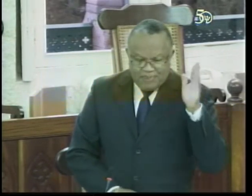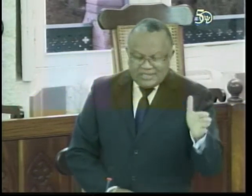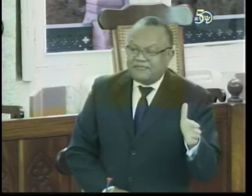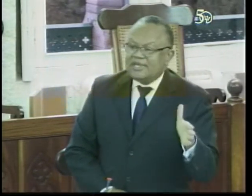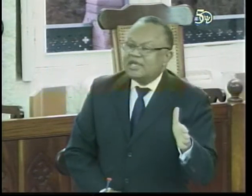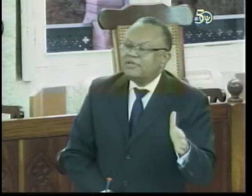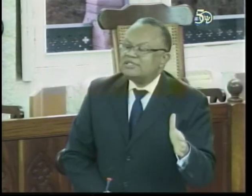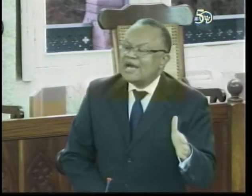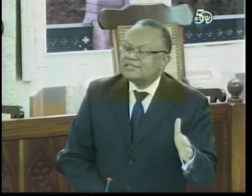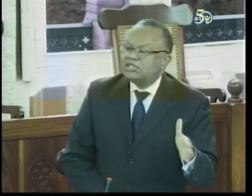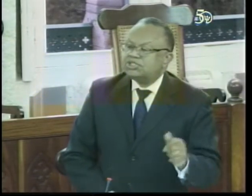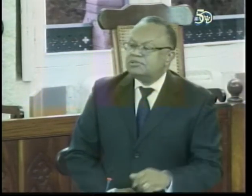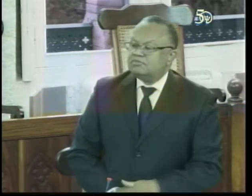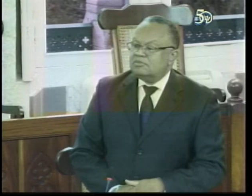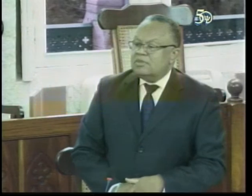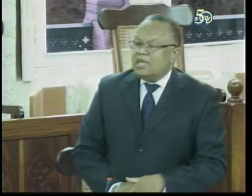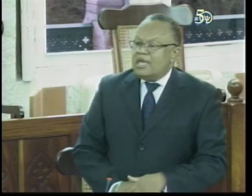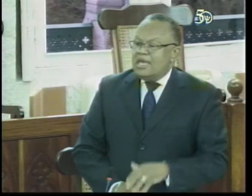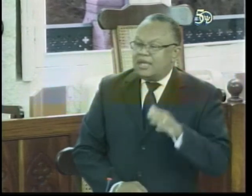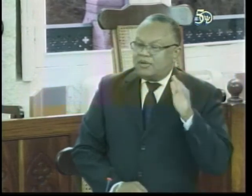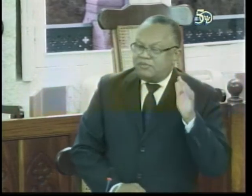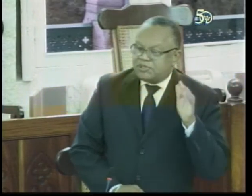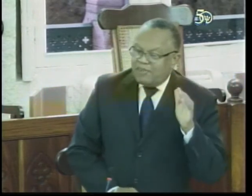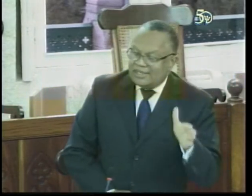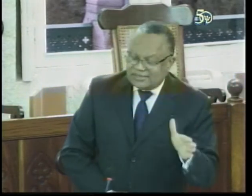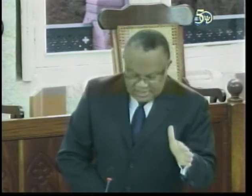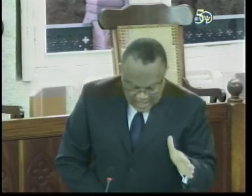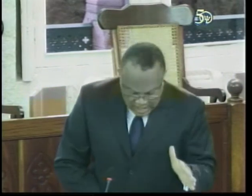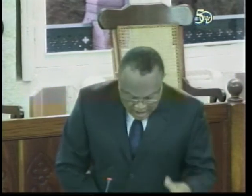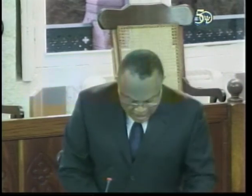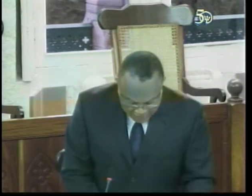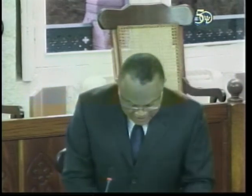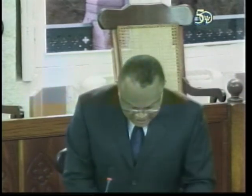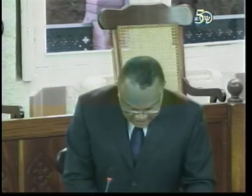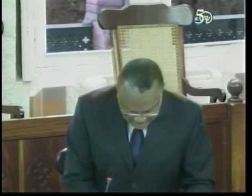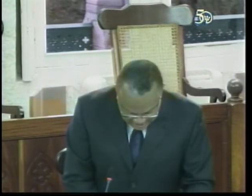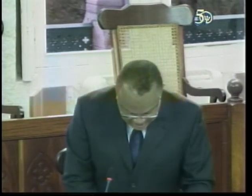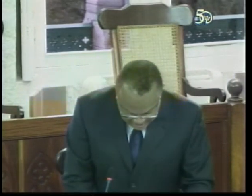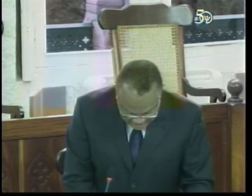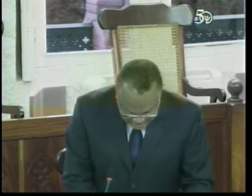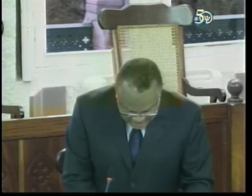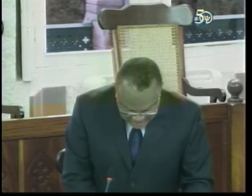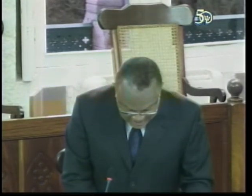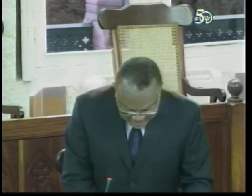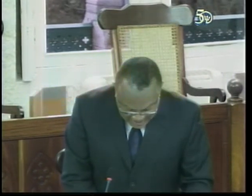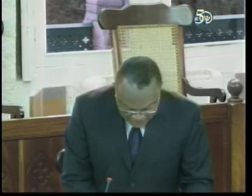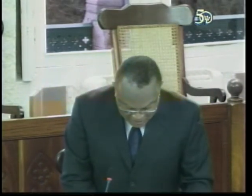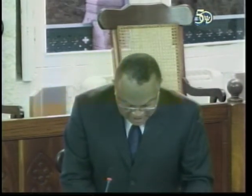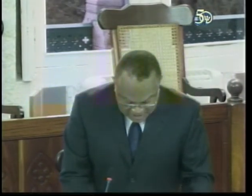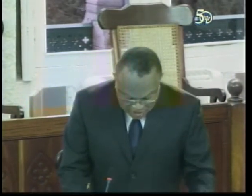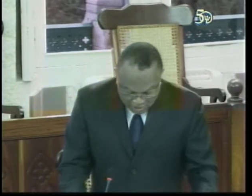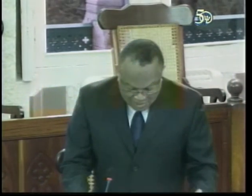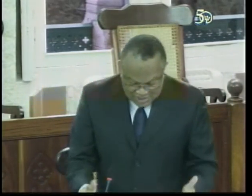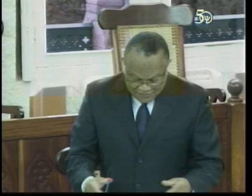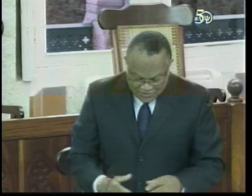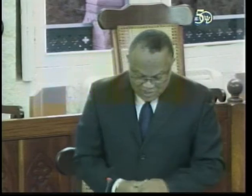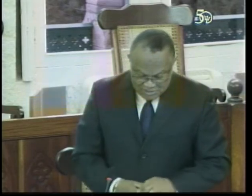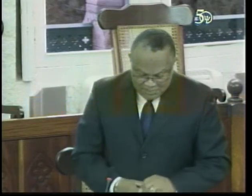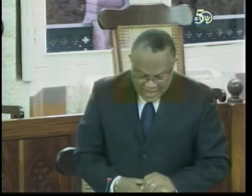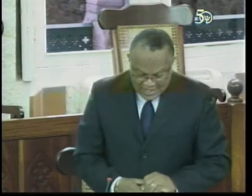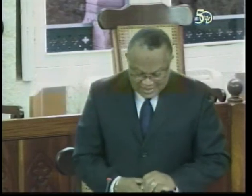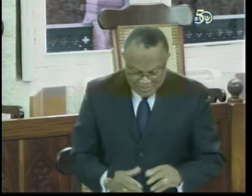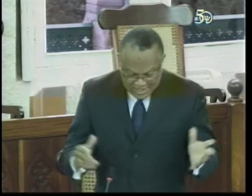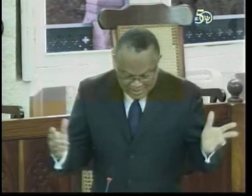that in spite of the increased taxation, in spite of the various documents and